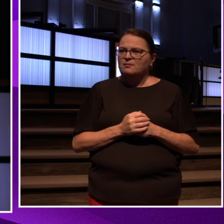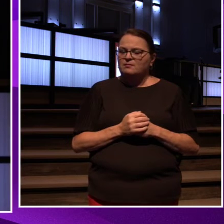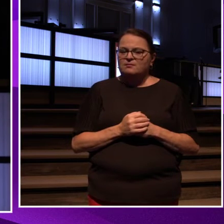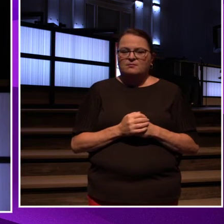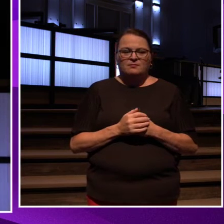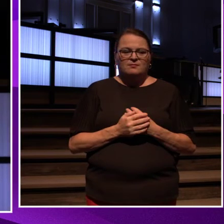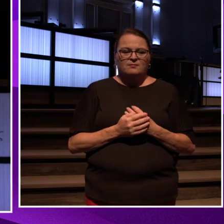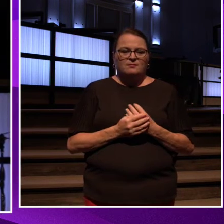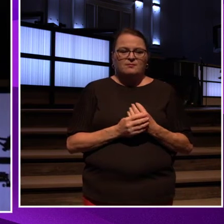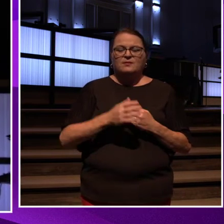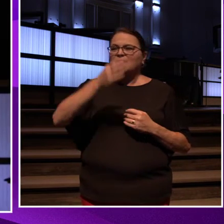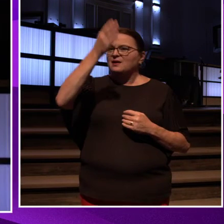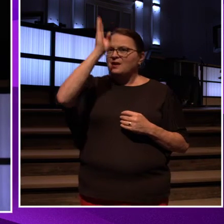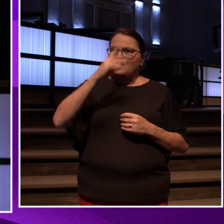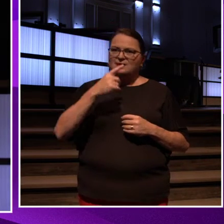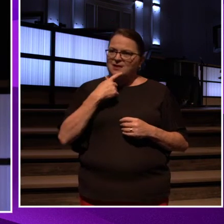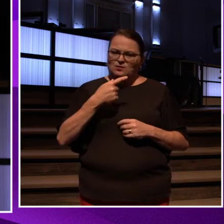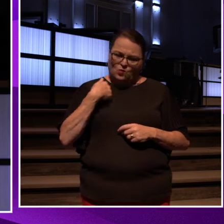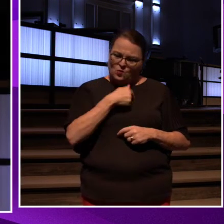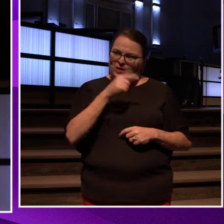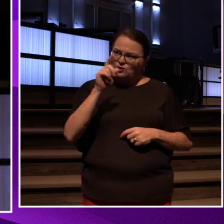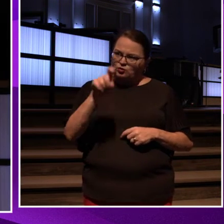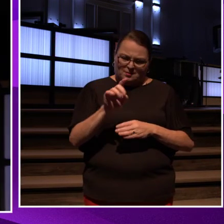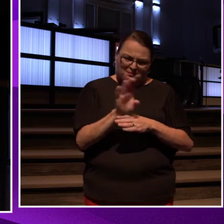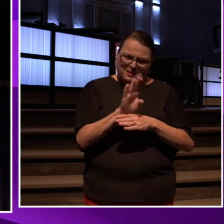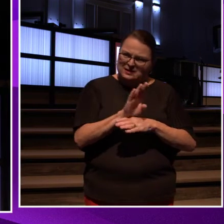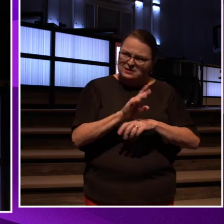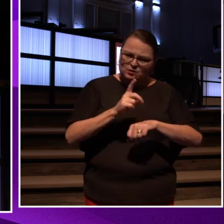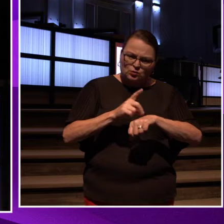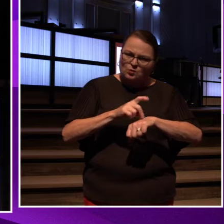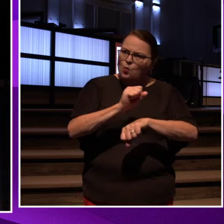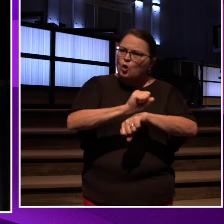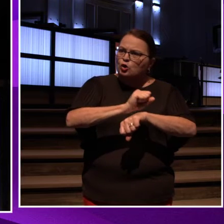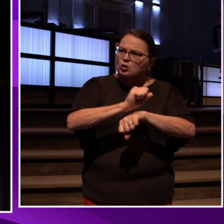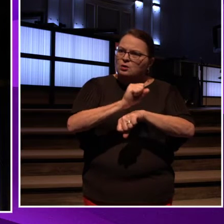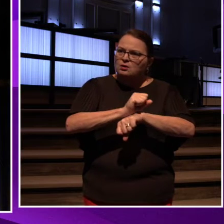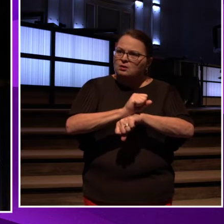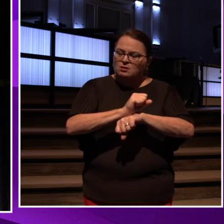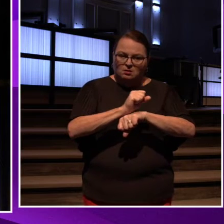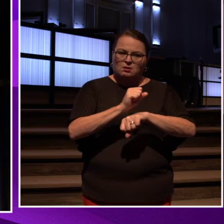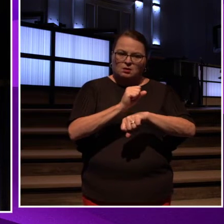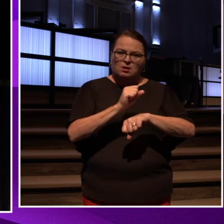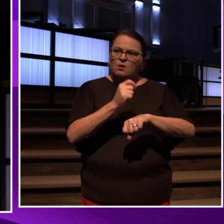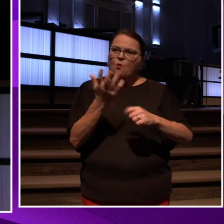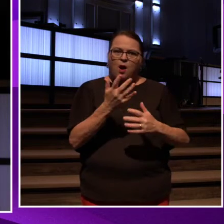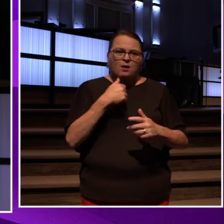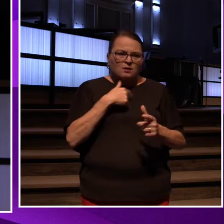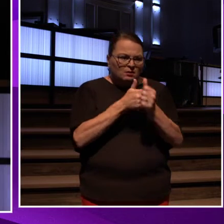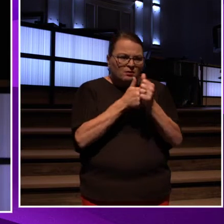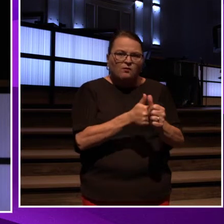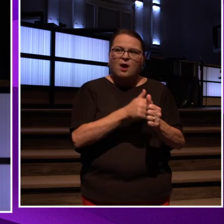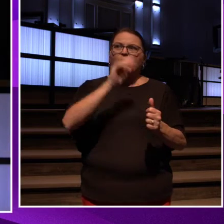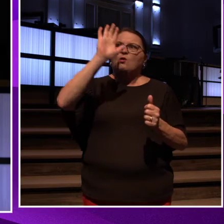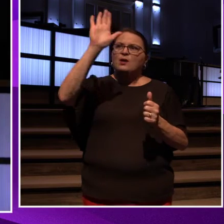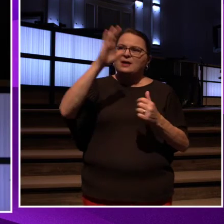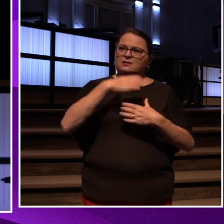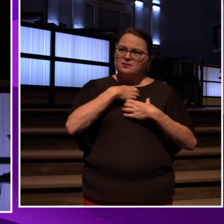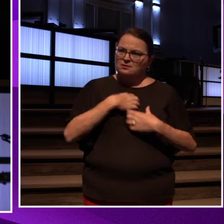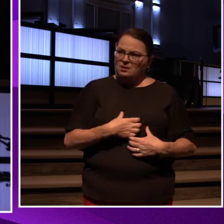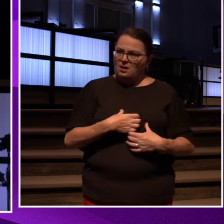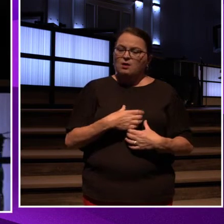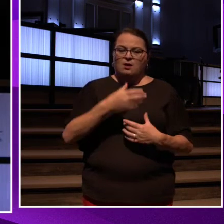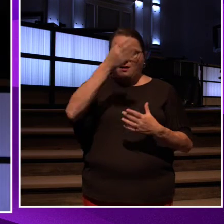Because God says there's a work for us to do. And there's a will for us to obey. And God wants